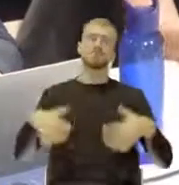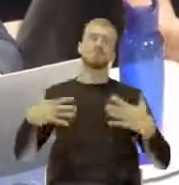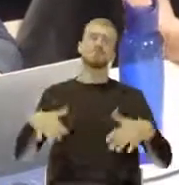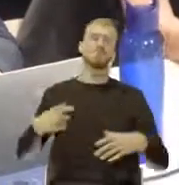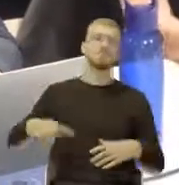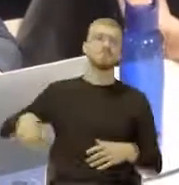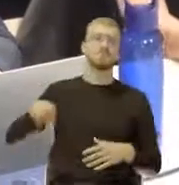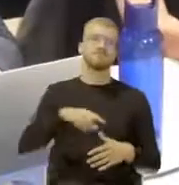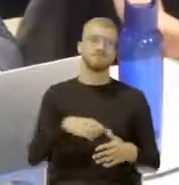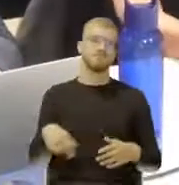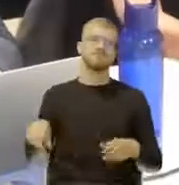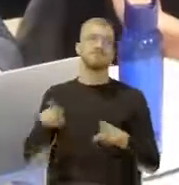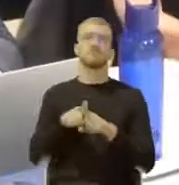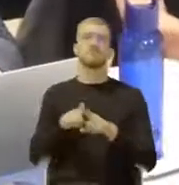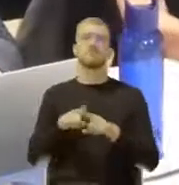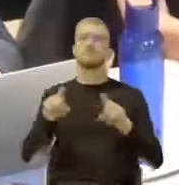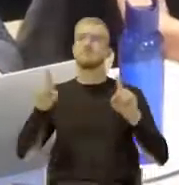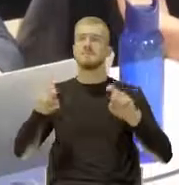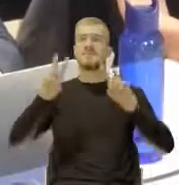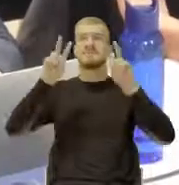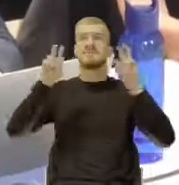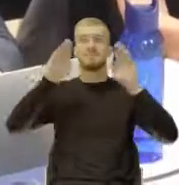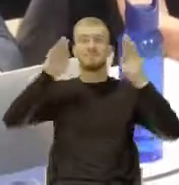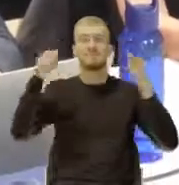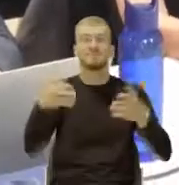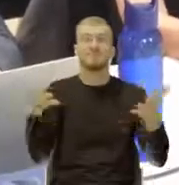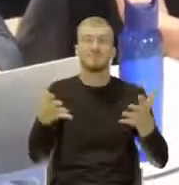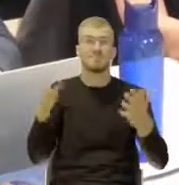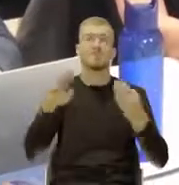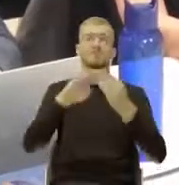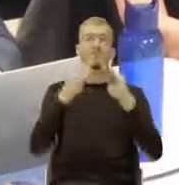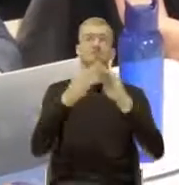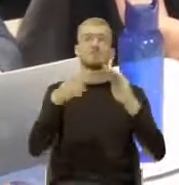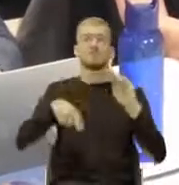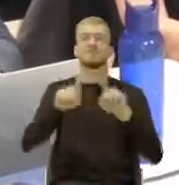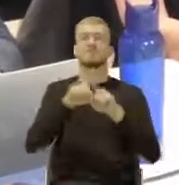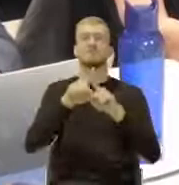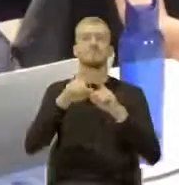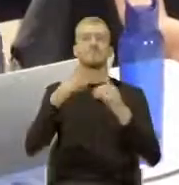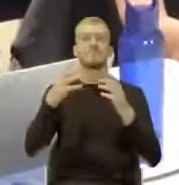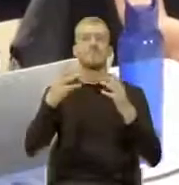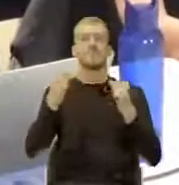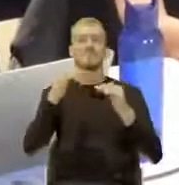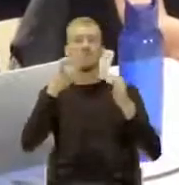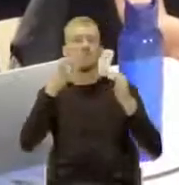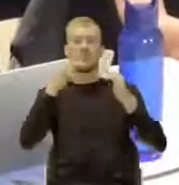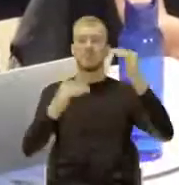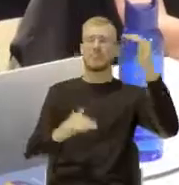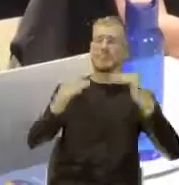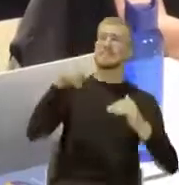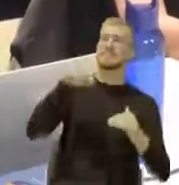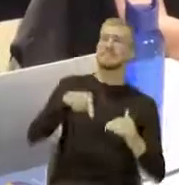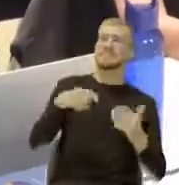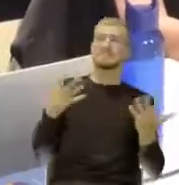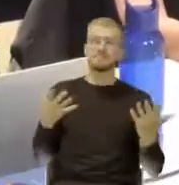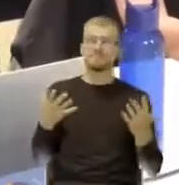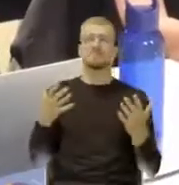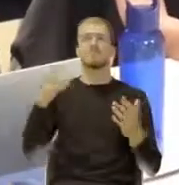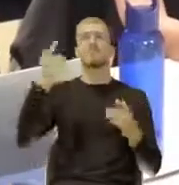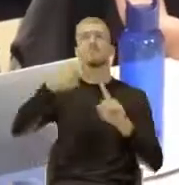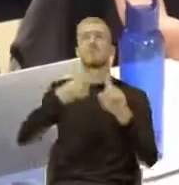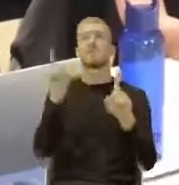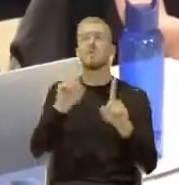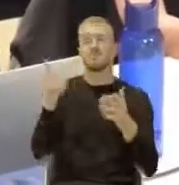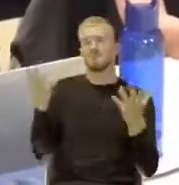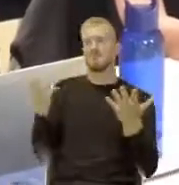countries address conflicts and crises, and not just funding directly to national governments. So I just want to briefly talk about